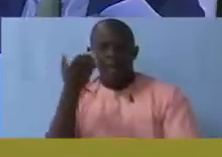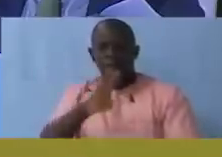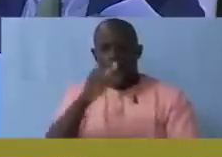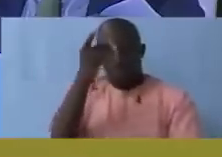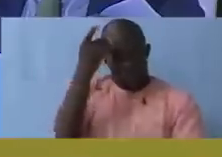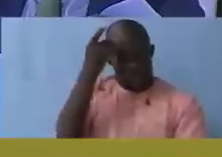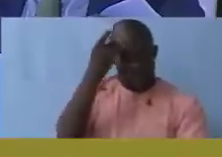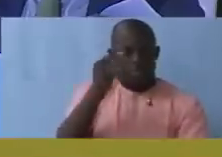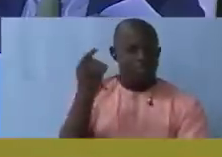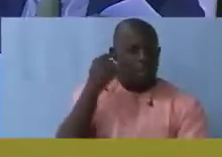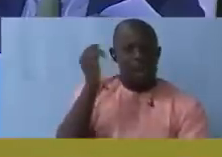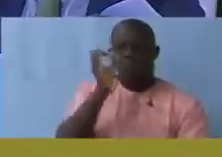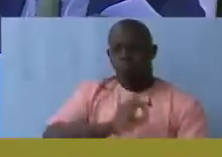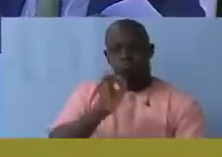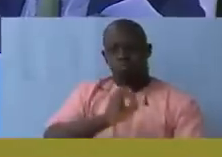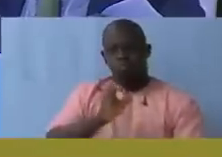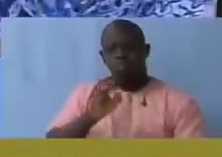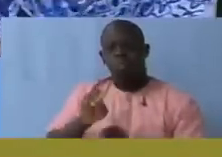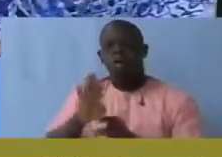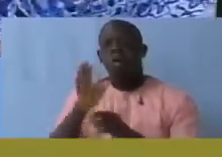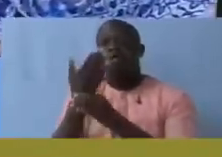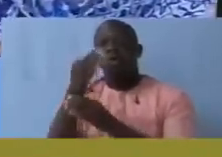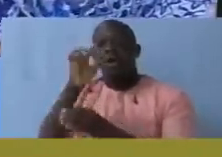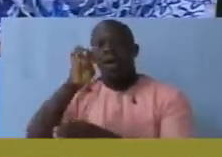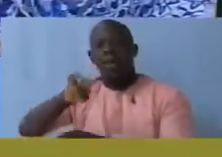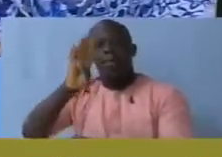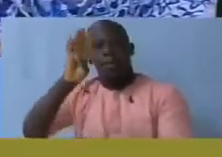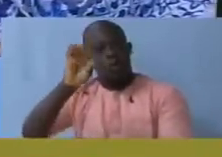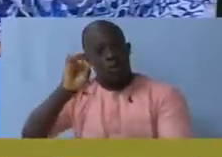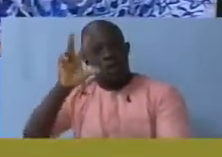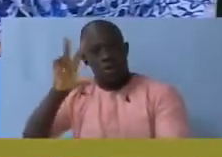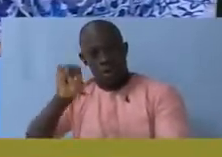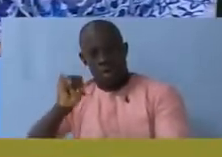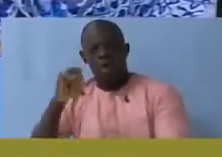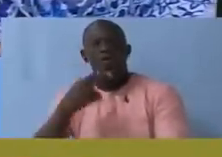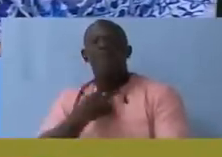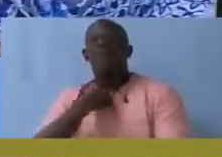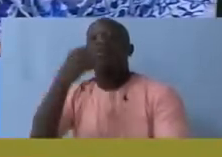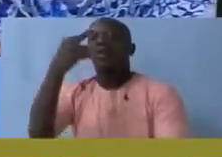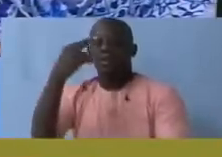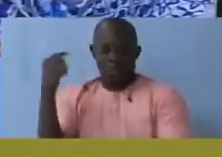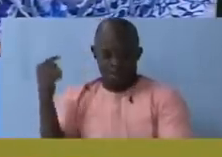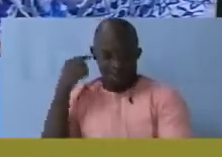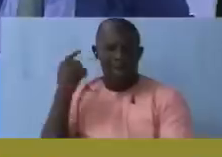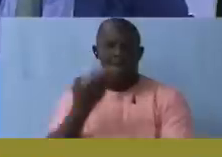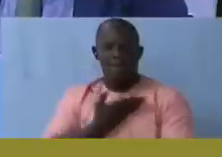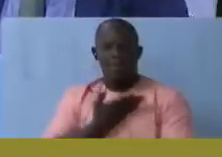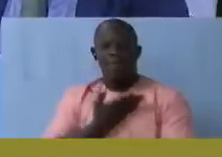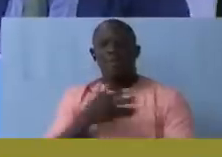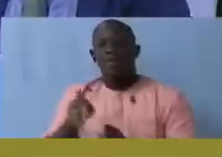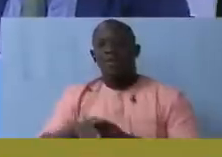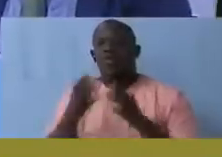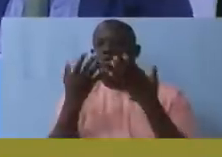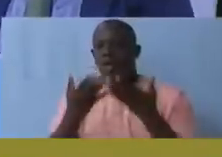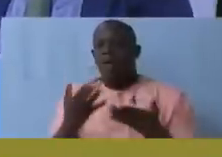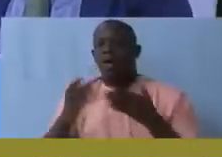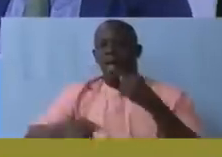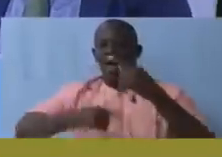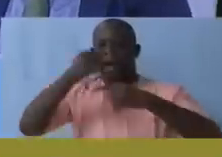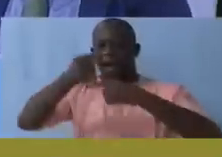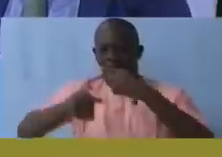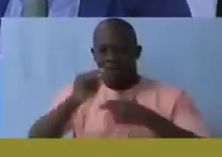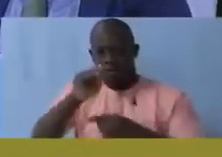Yeah, I could hear Dr. Bell's voice. Okay, all right. So then after that, you collected the